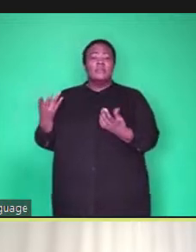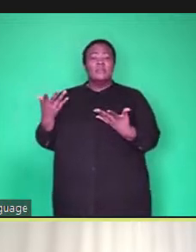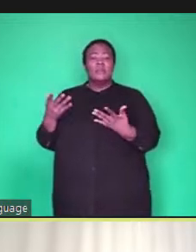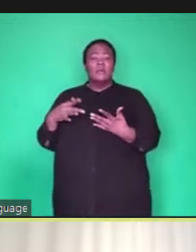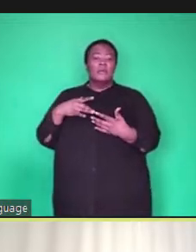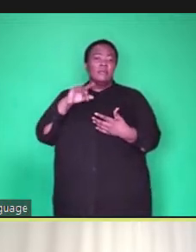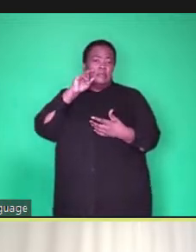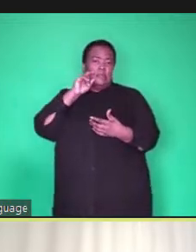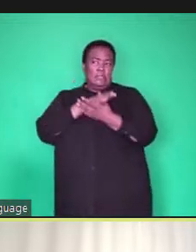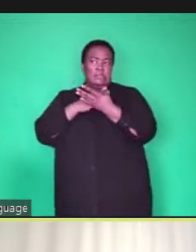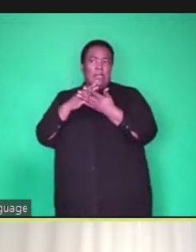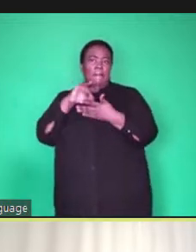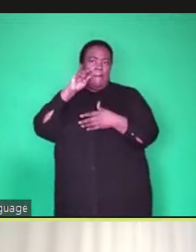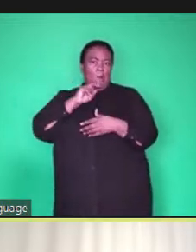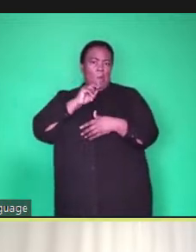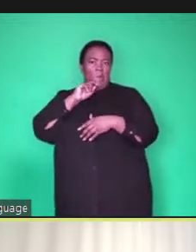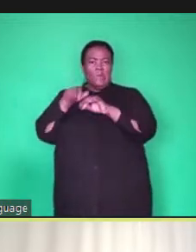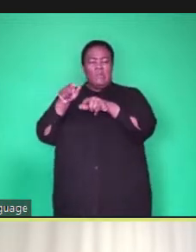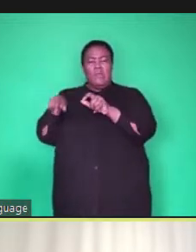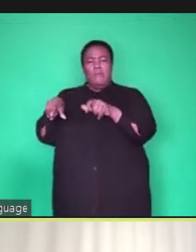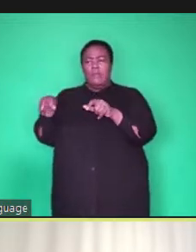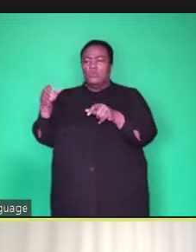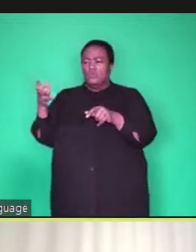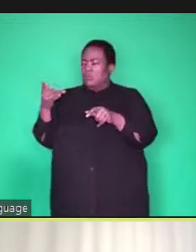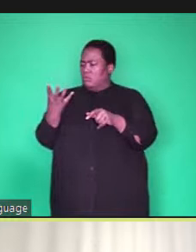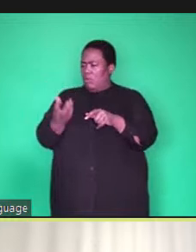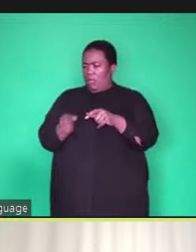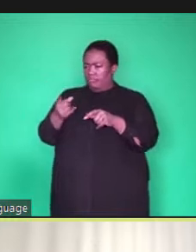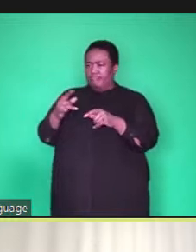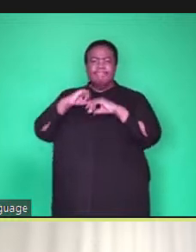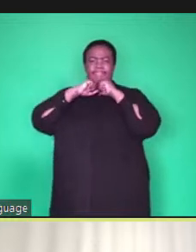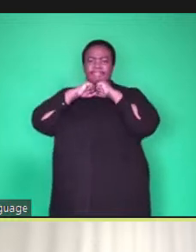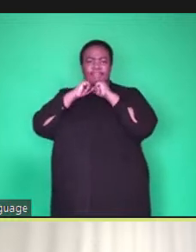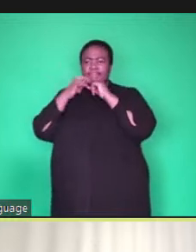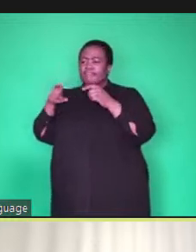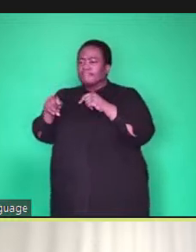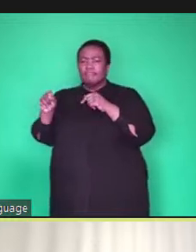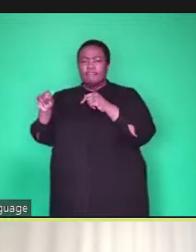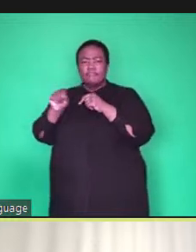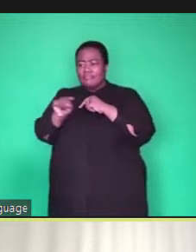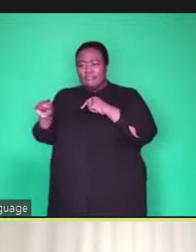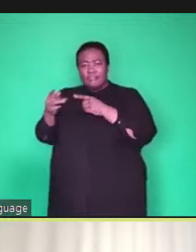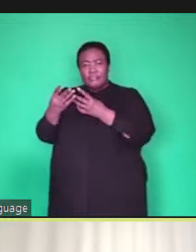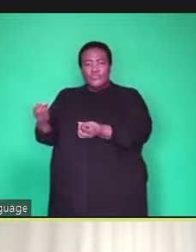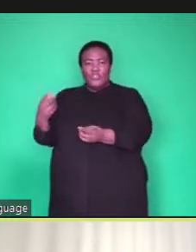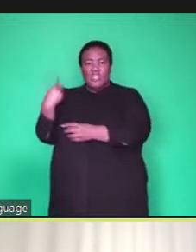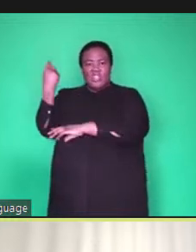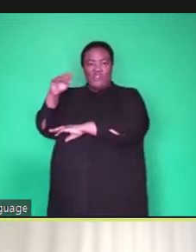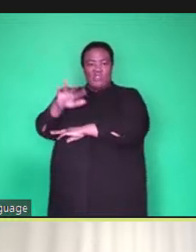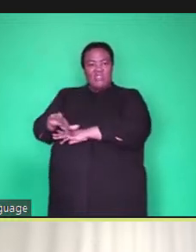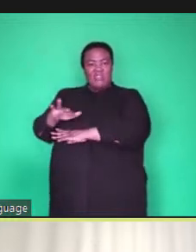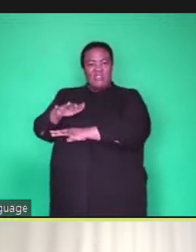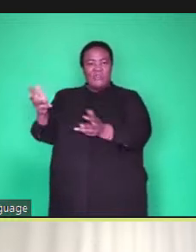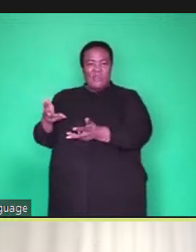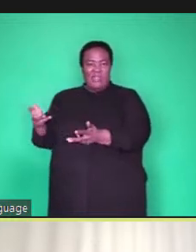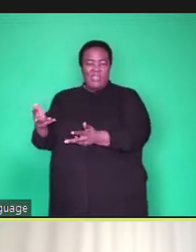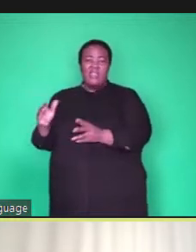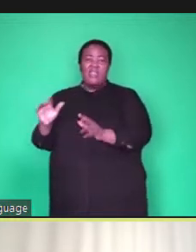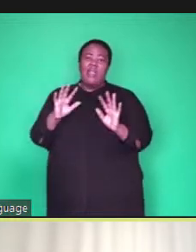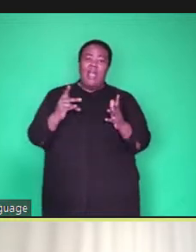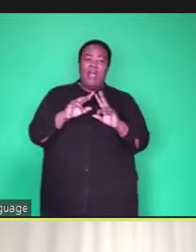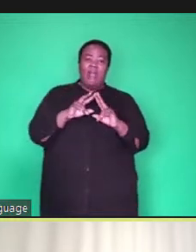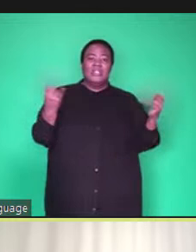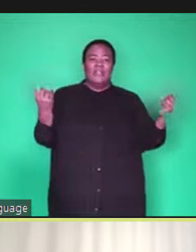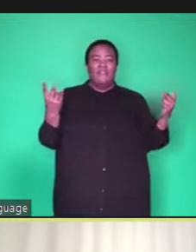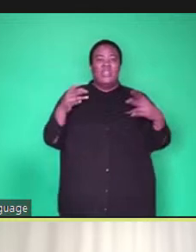elderly people. So then that raises the question, where is the parent generation? And also, how would it differ if the census happened at